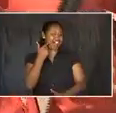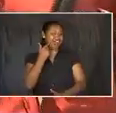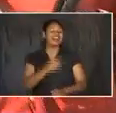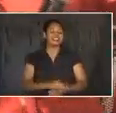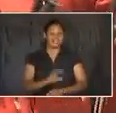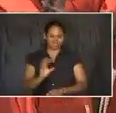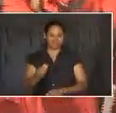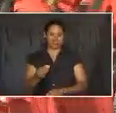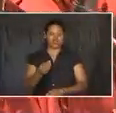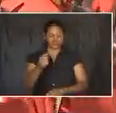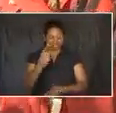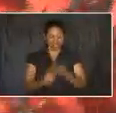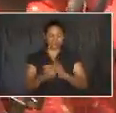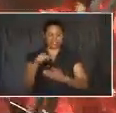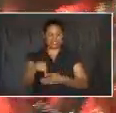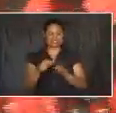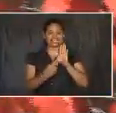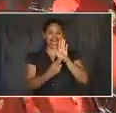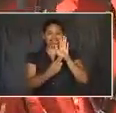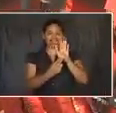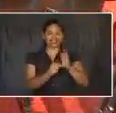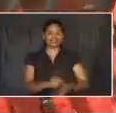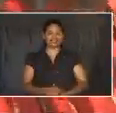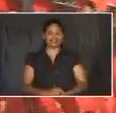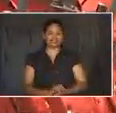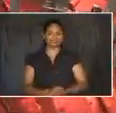Tungango, and a Prince Charles.